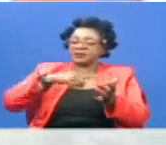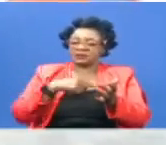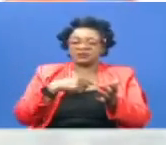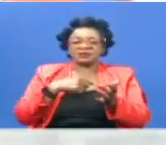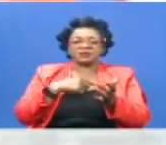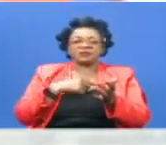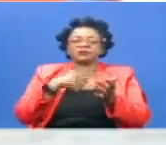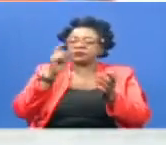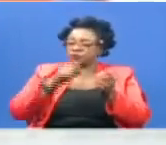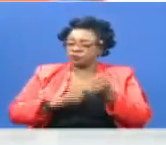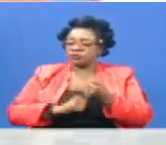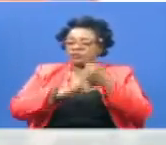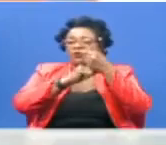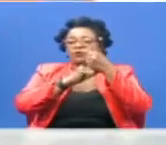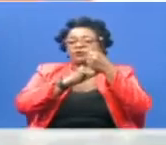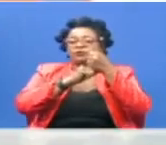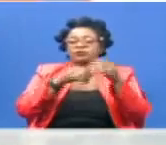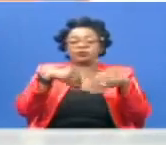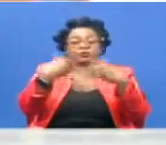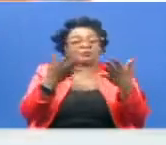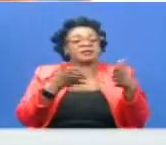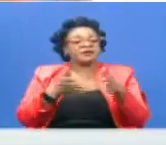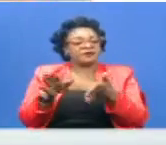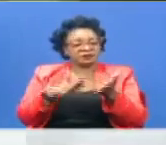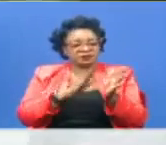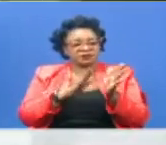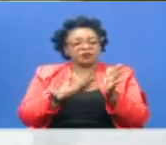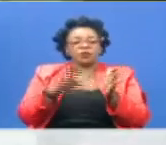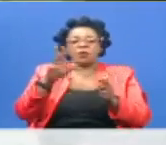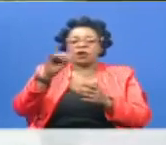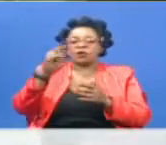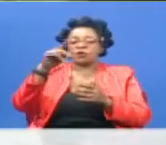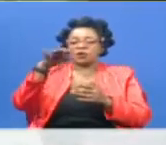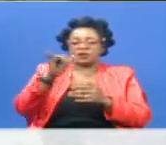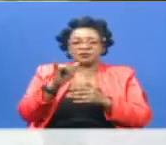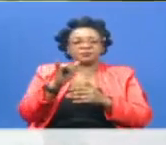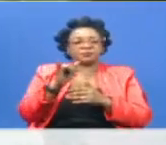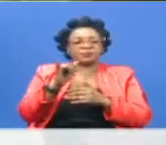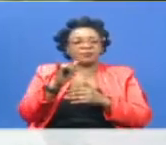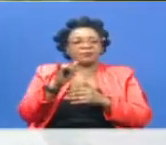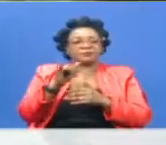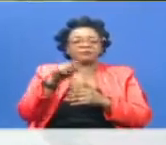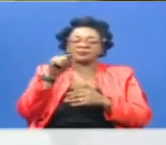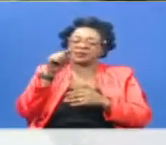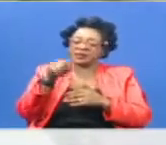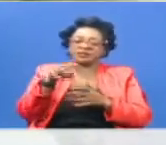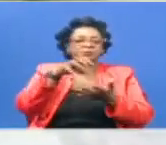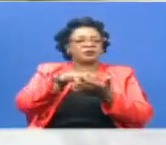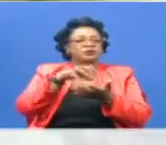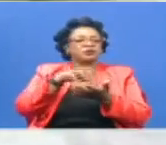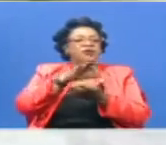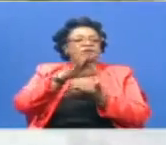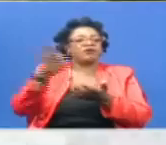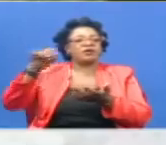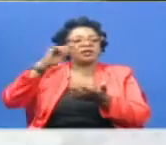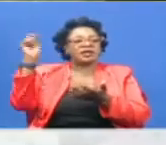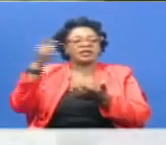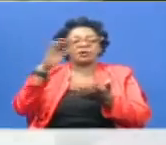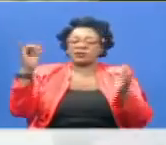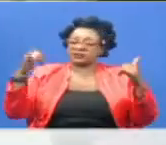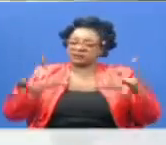turudishe mkono tupeane nafasi kwa Wakoli. Hii ni kiti ya Ford Kenya na itabaki ya